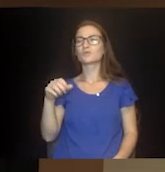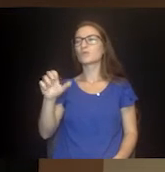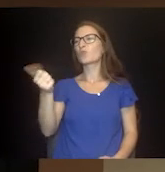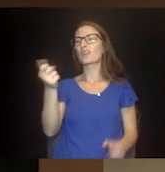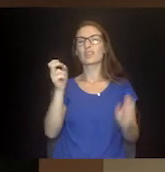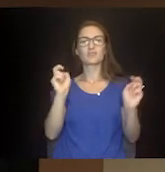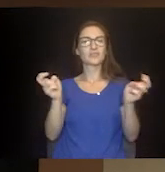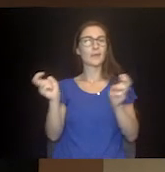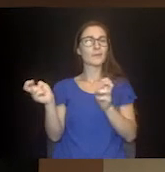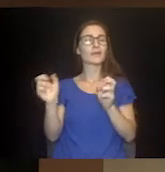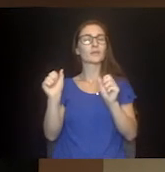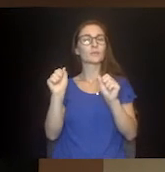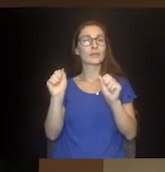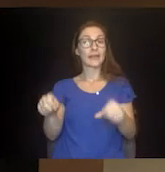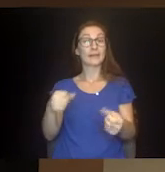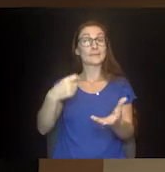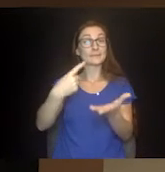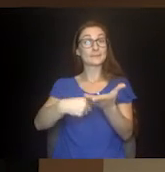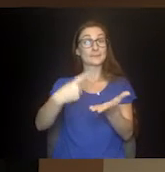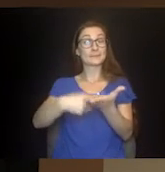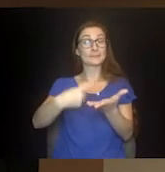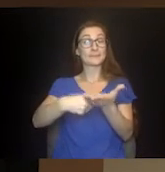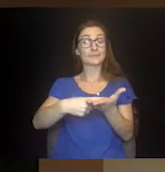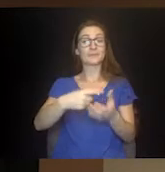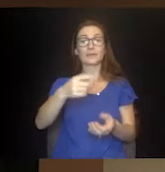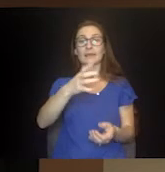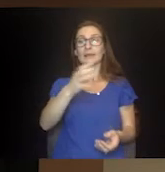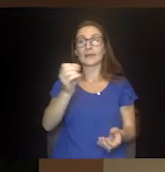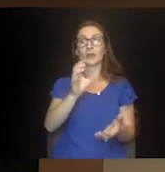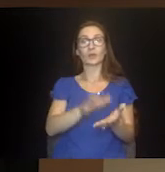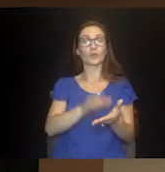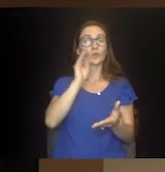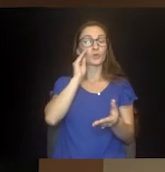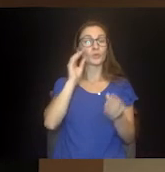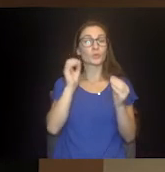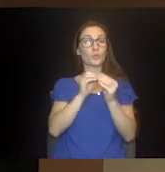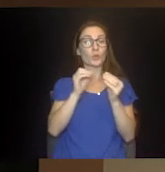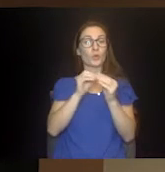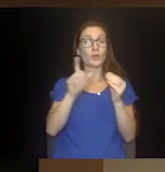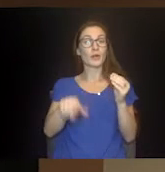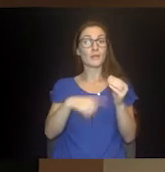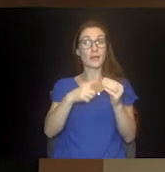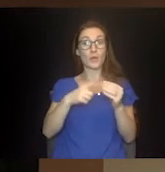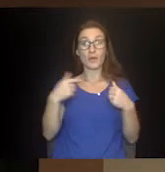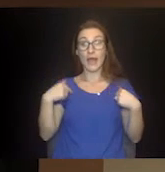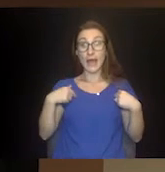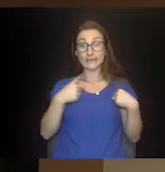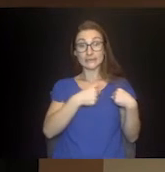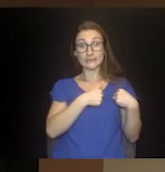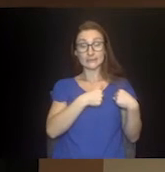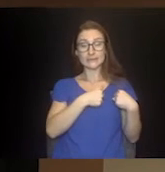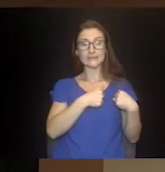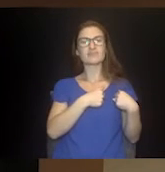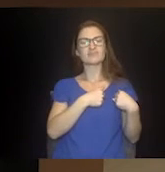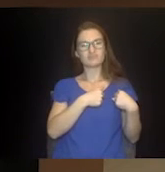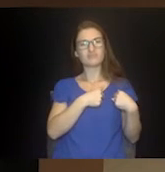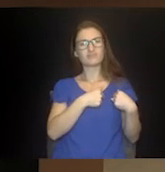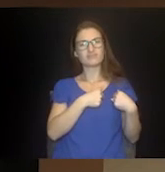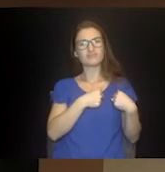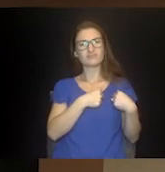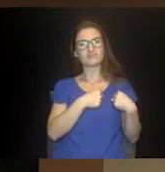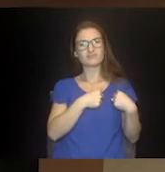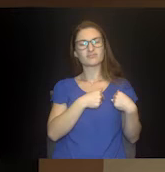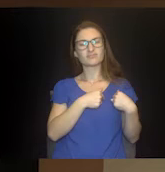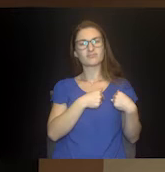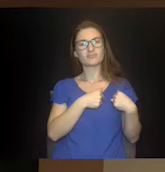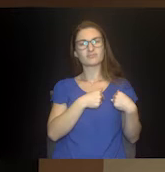or any other topic that we can discuss and able to at least get to learn more about us even more,